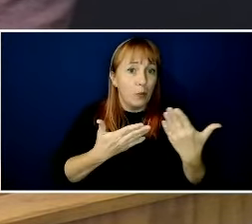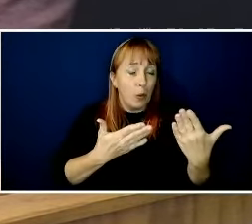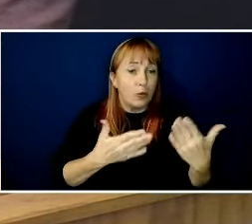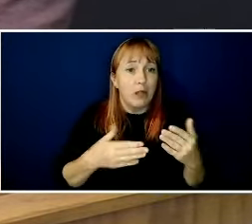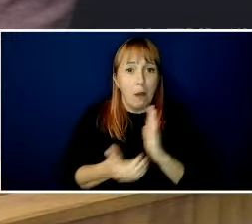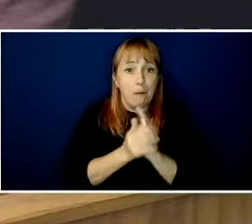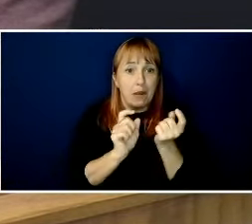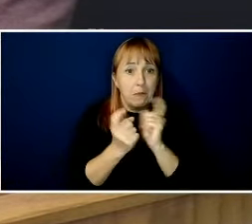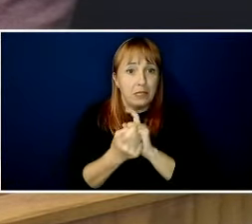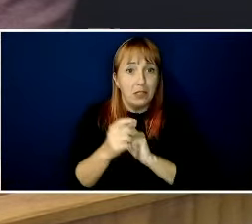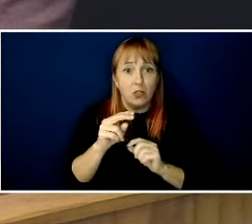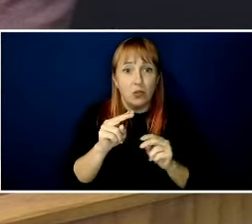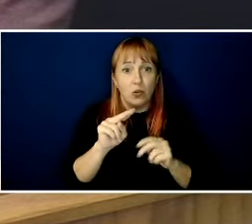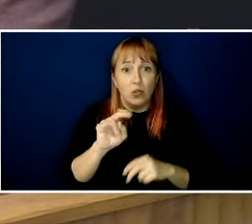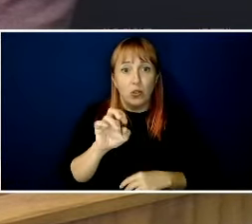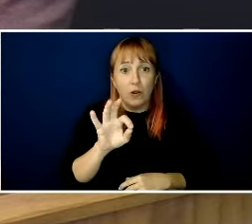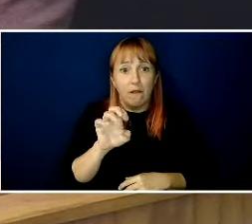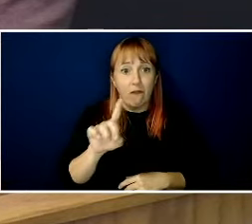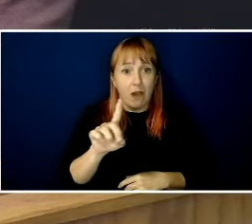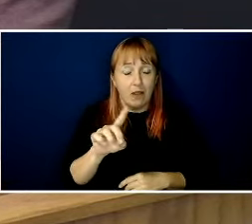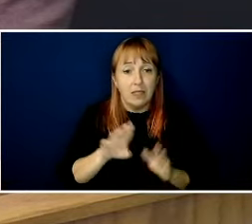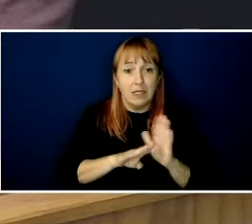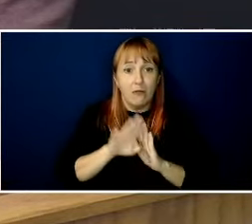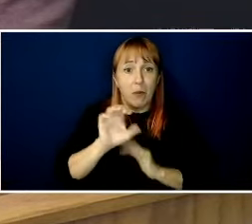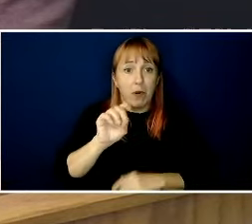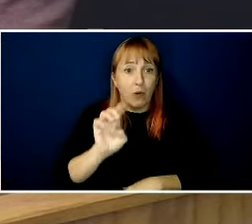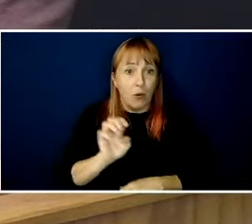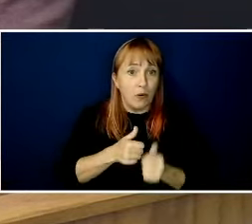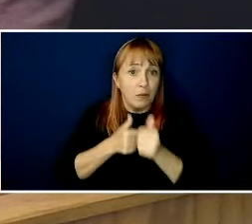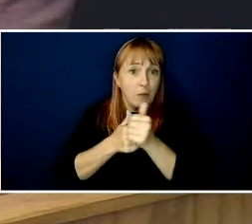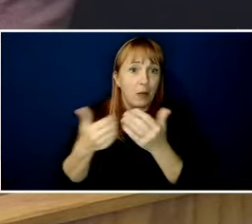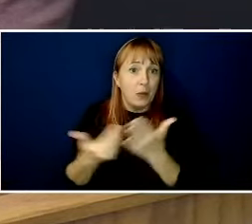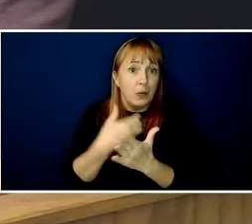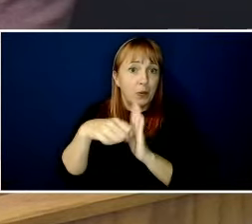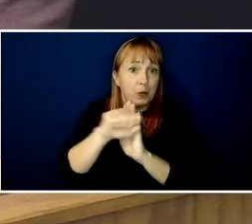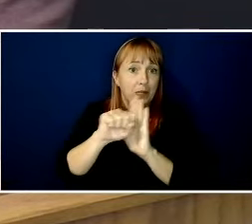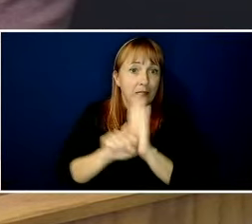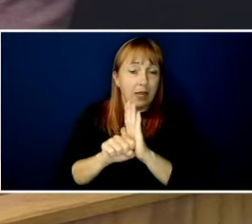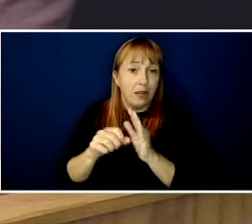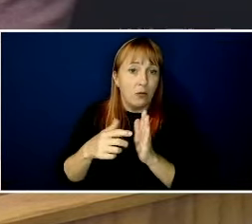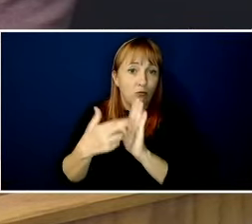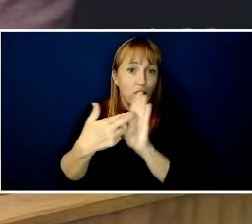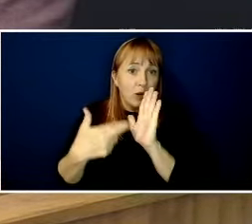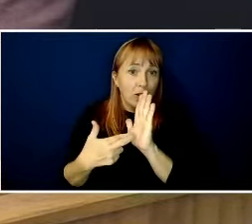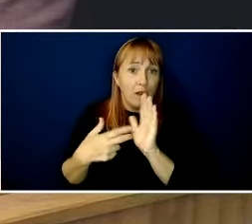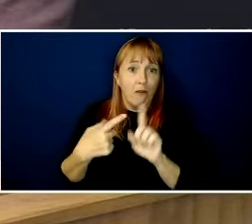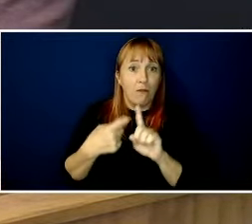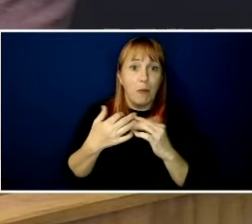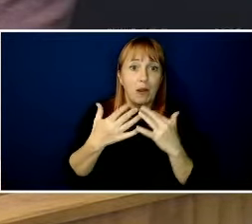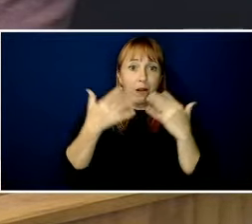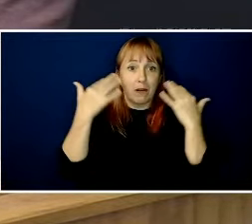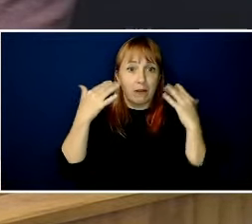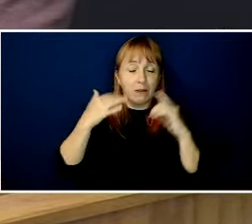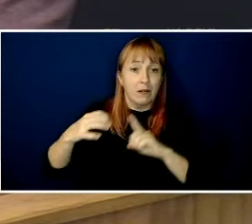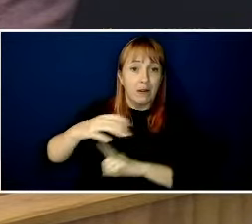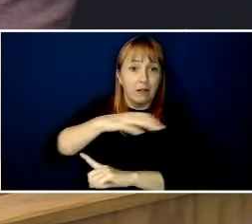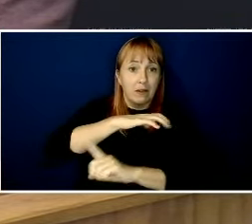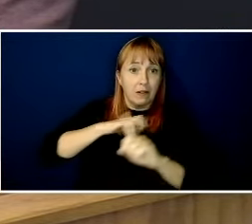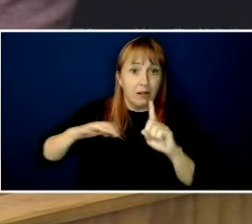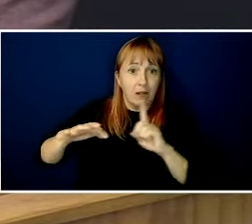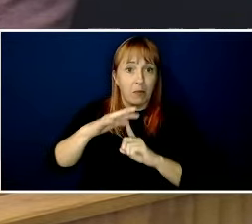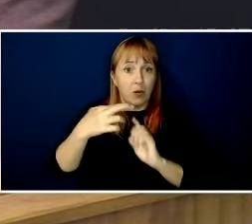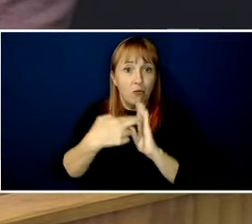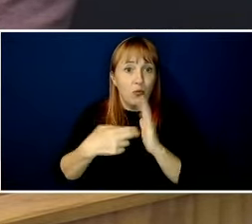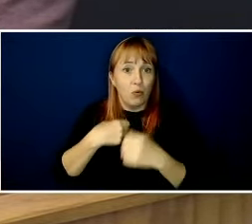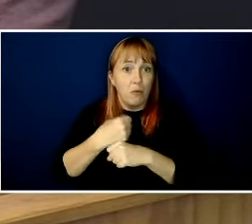to the Unified Development Code to comply with new state regulations resulting from the climate-friendly and equitable communities rulemaking